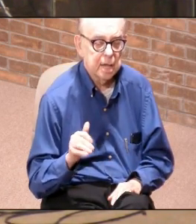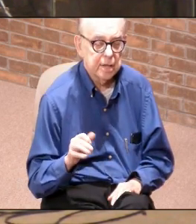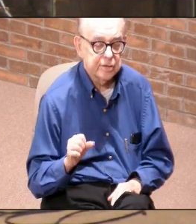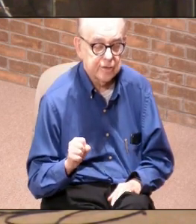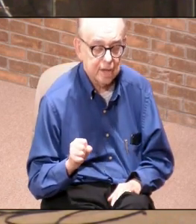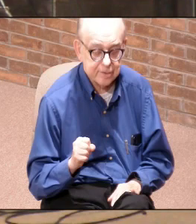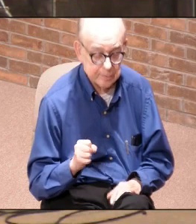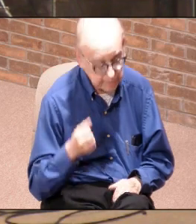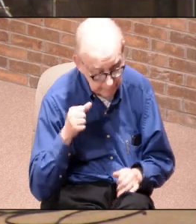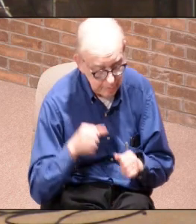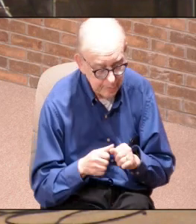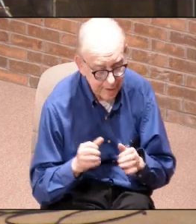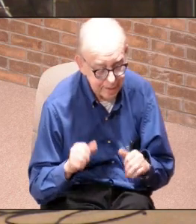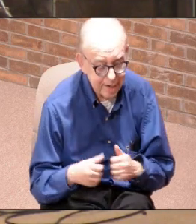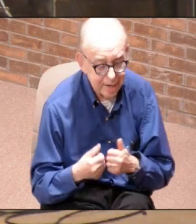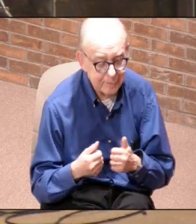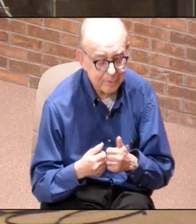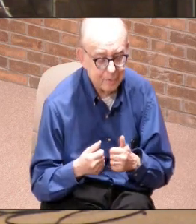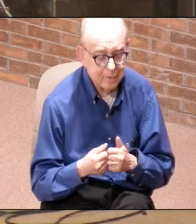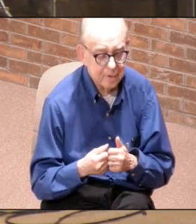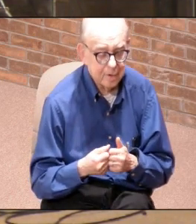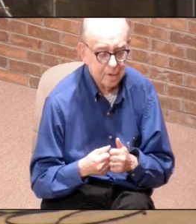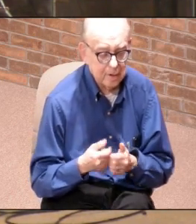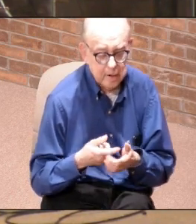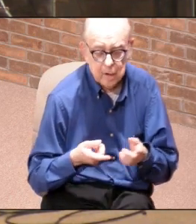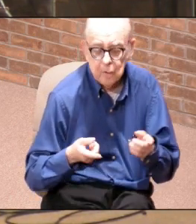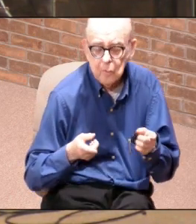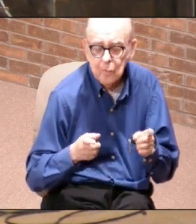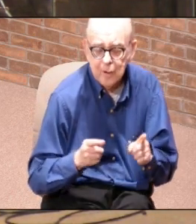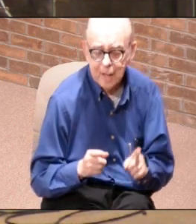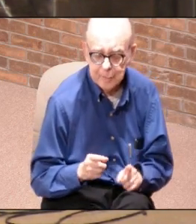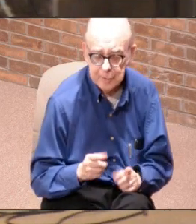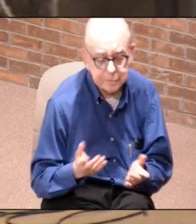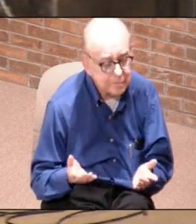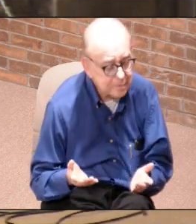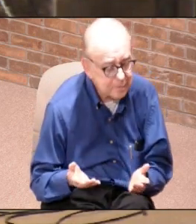Remember that? And so what would happen is,